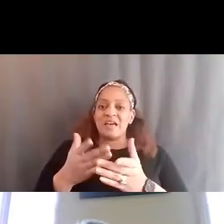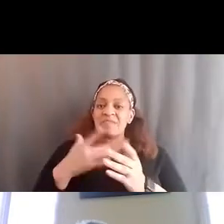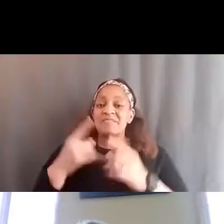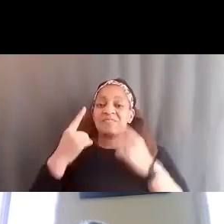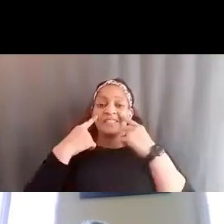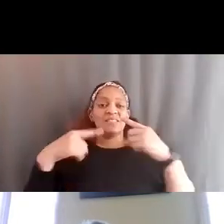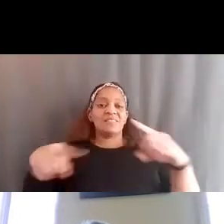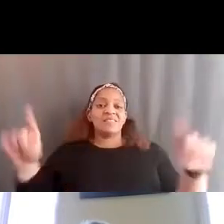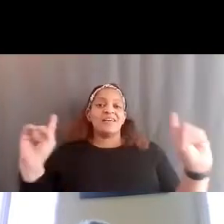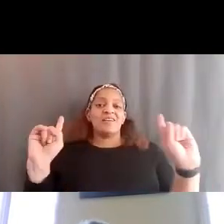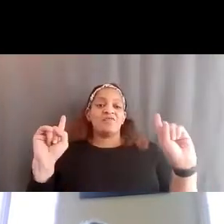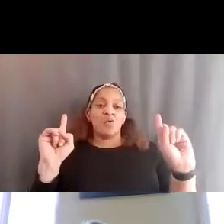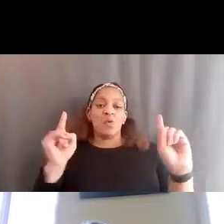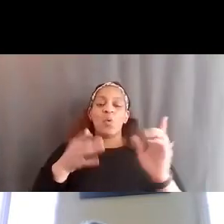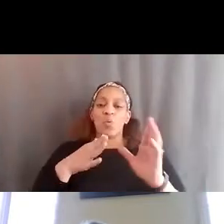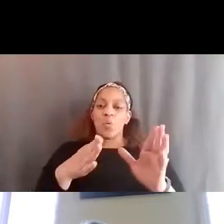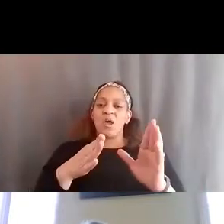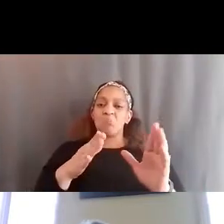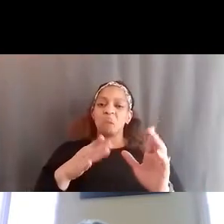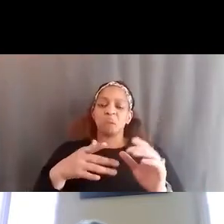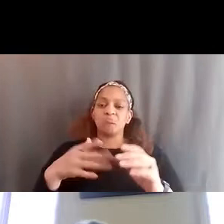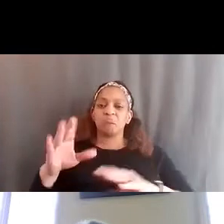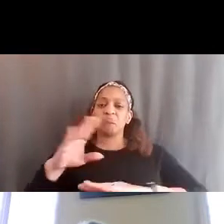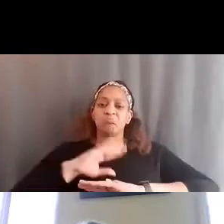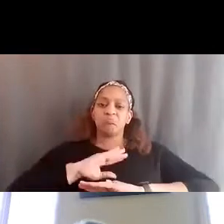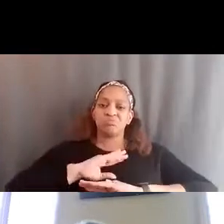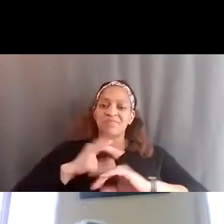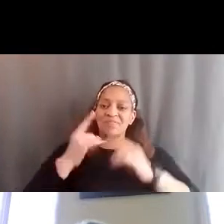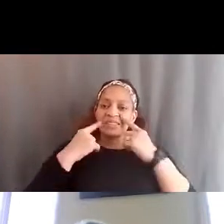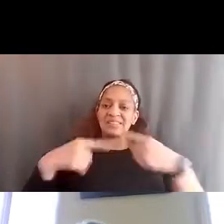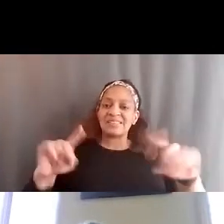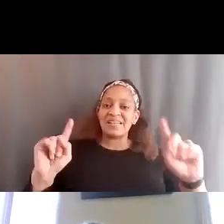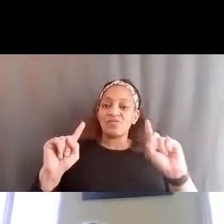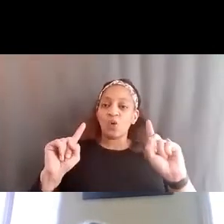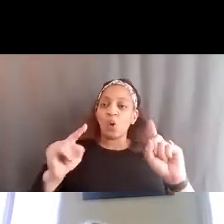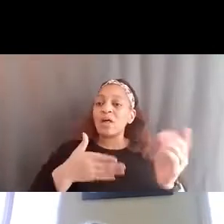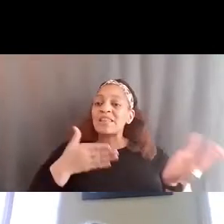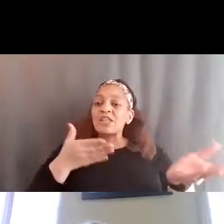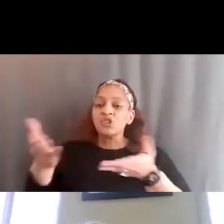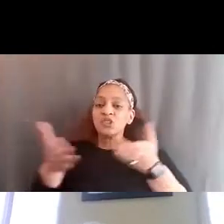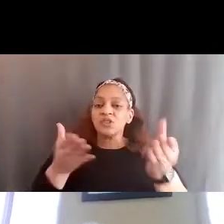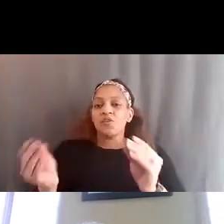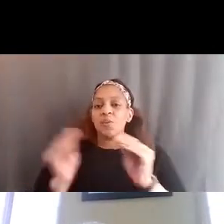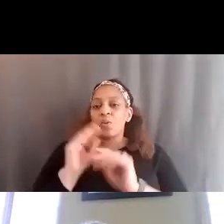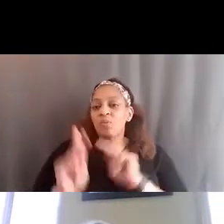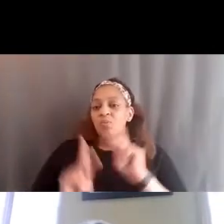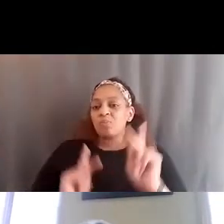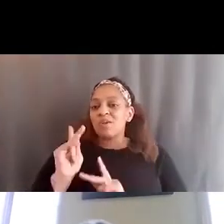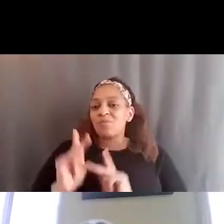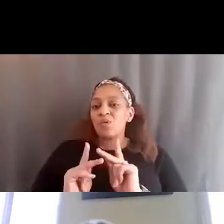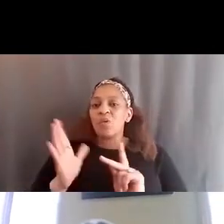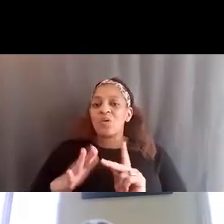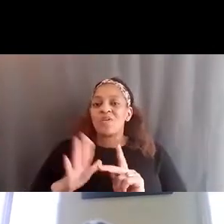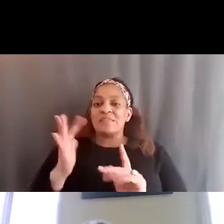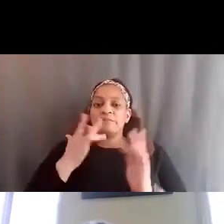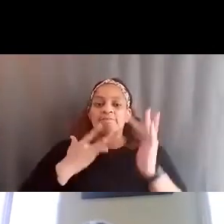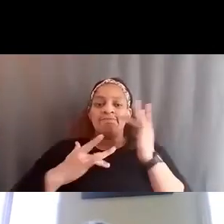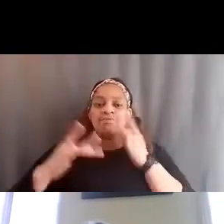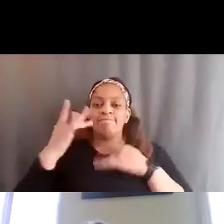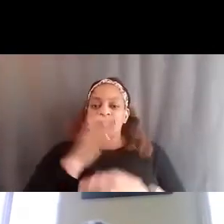way. So they can serve more people with a limited direct service workforce they have.